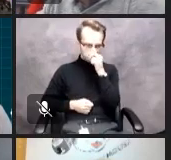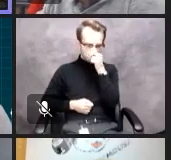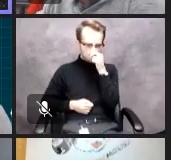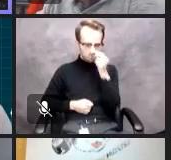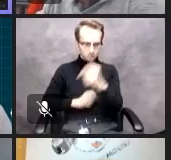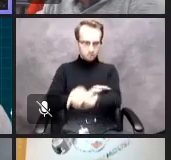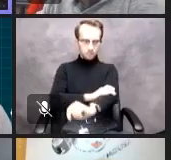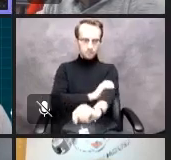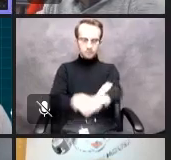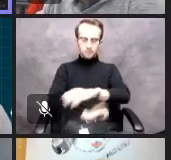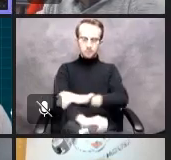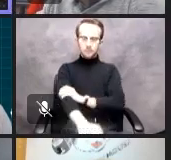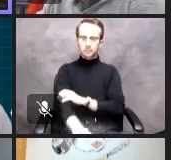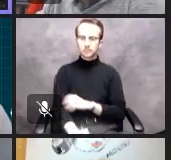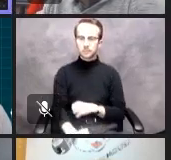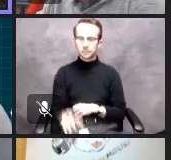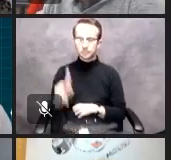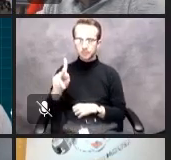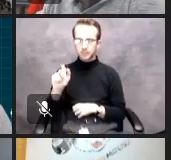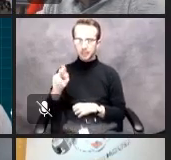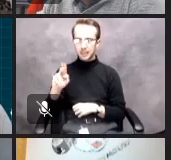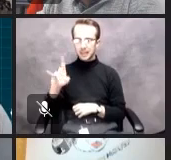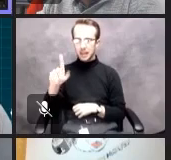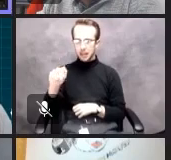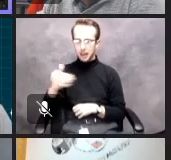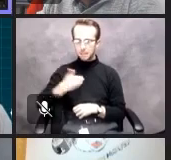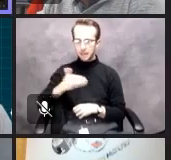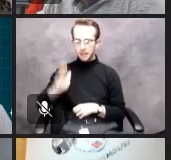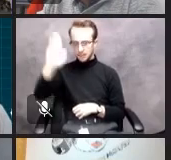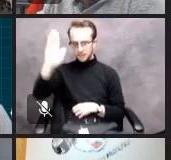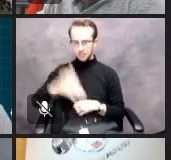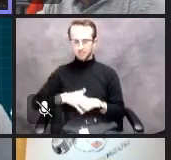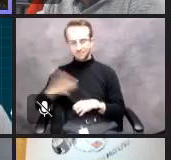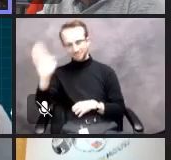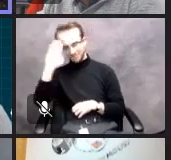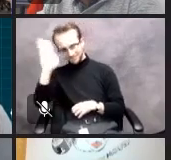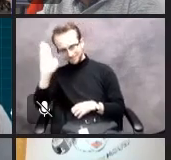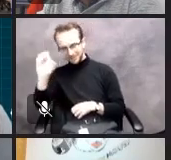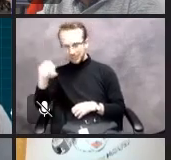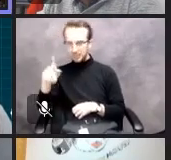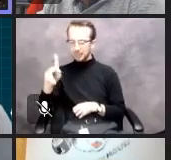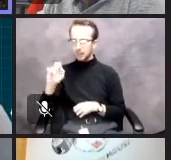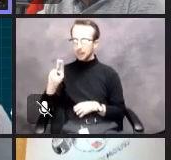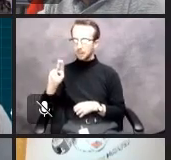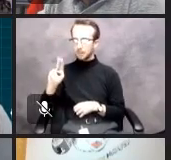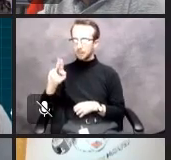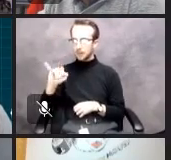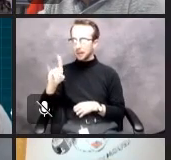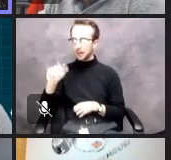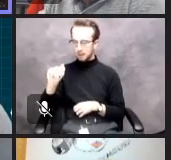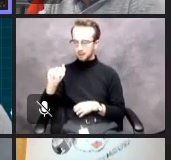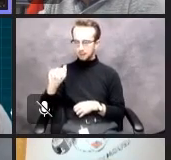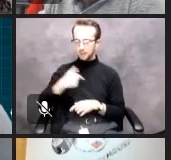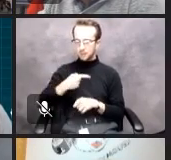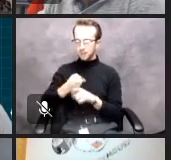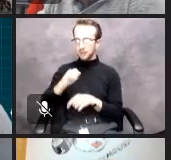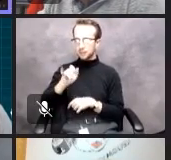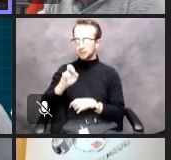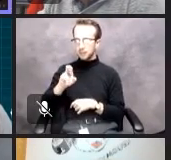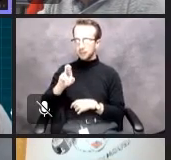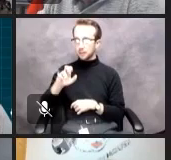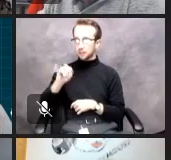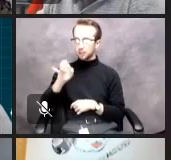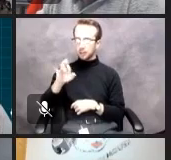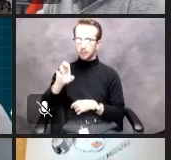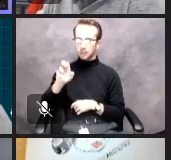Looks like Kenita has her hand up. Hello, yes, Kenita Ballard, Jefferson County Public Schools. So in